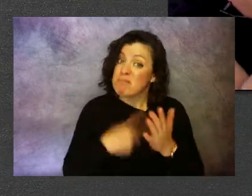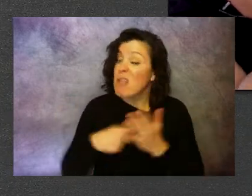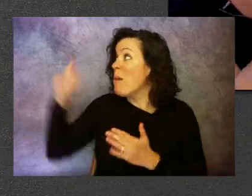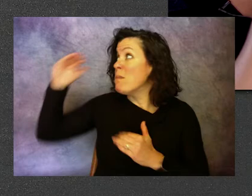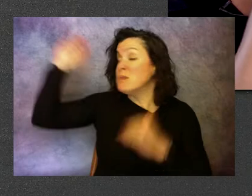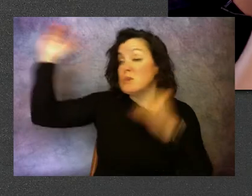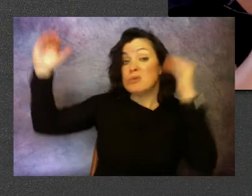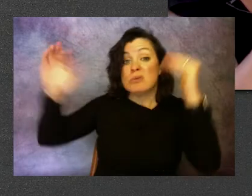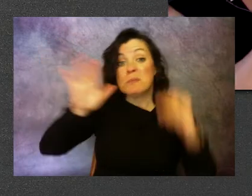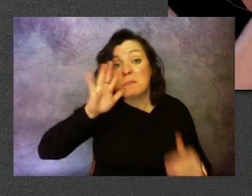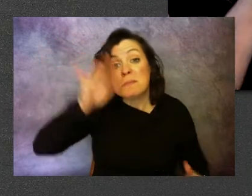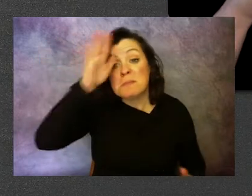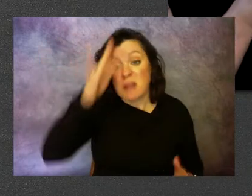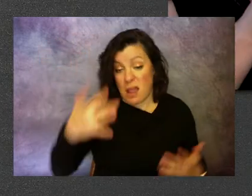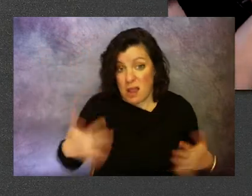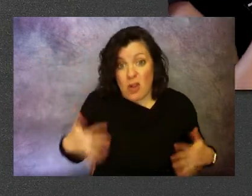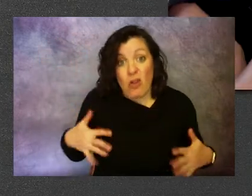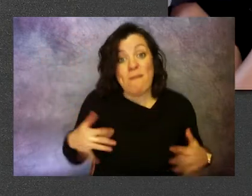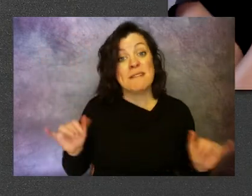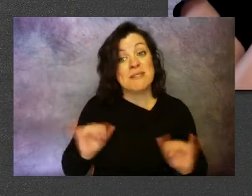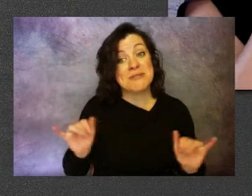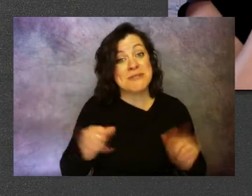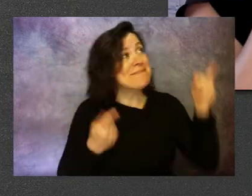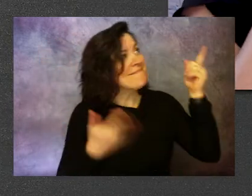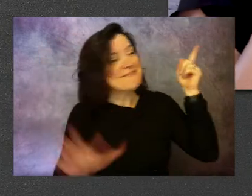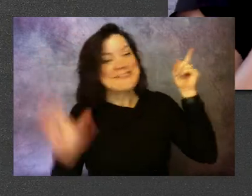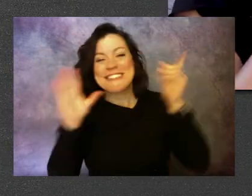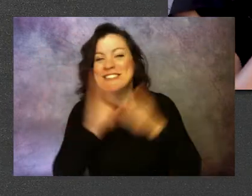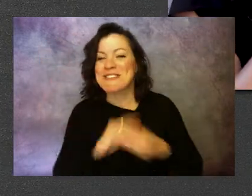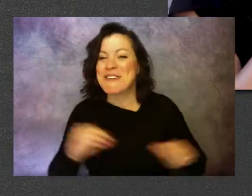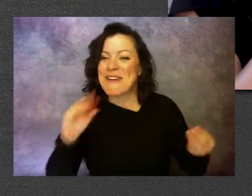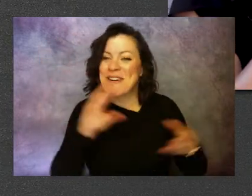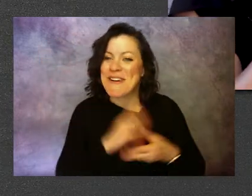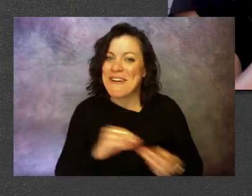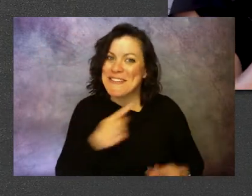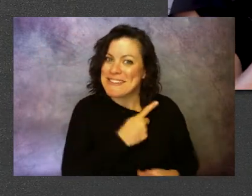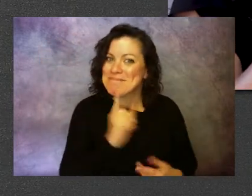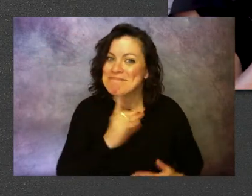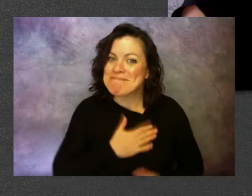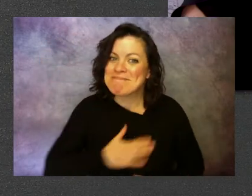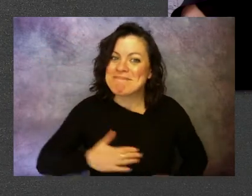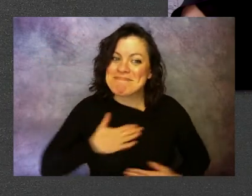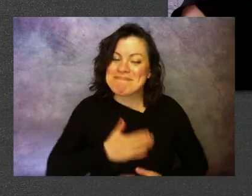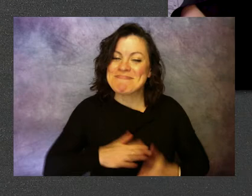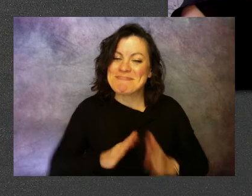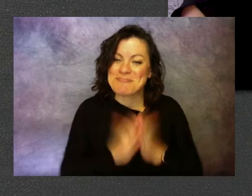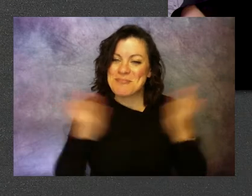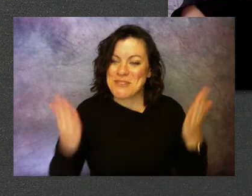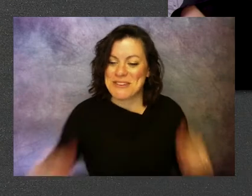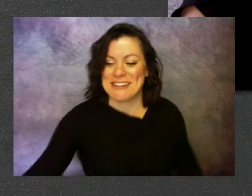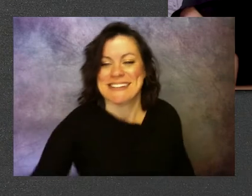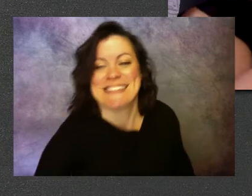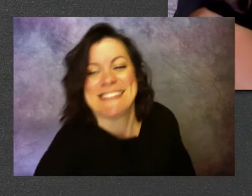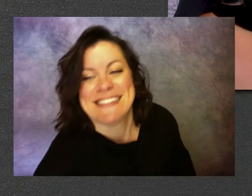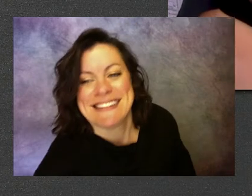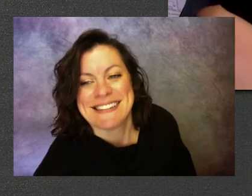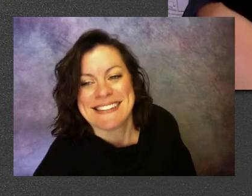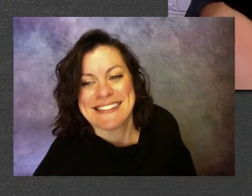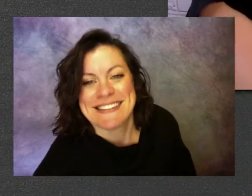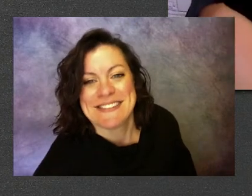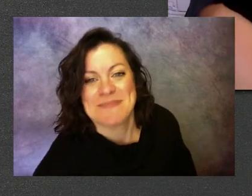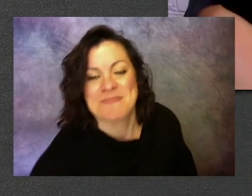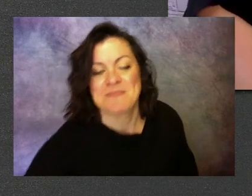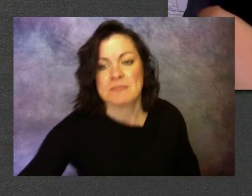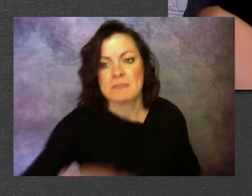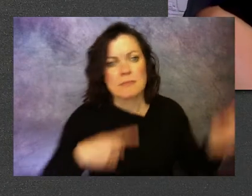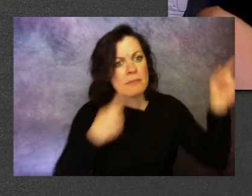things. The end. What a good book that was. Did you notice the poster I